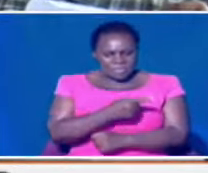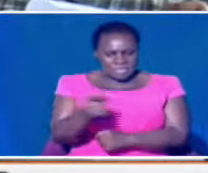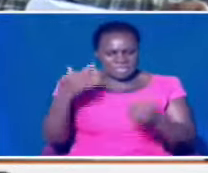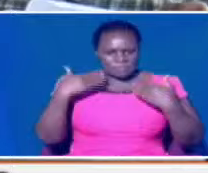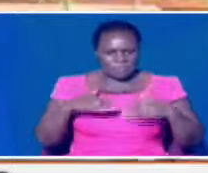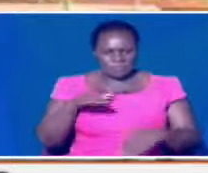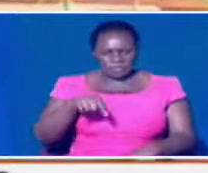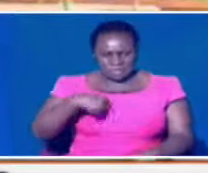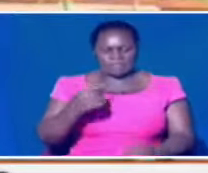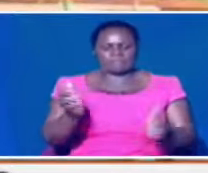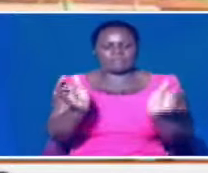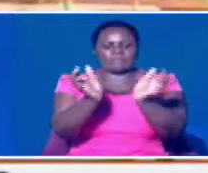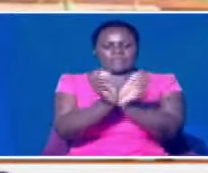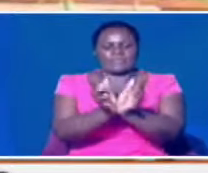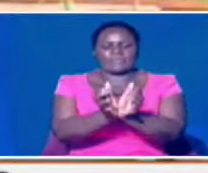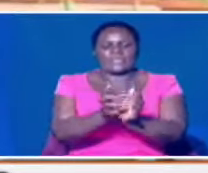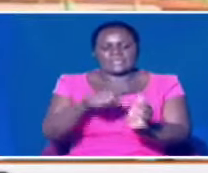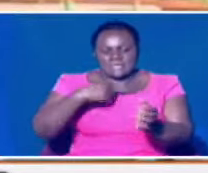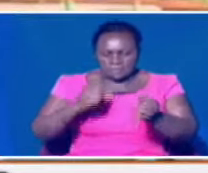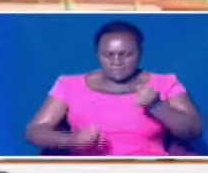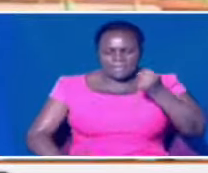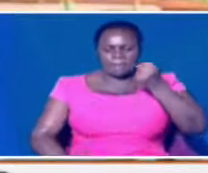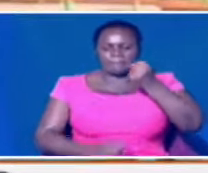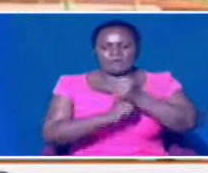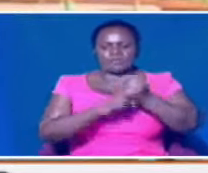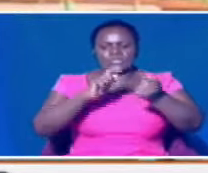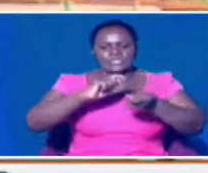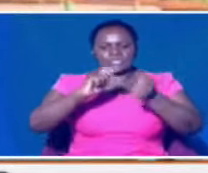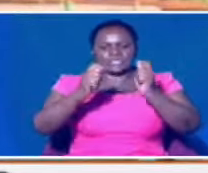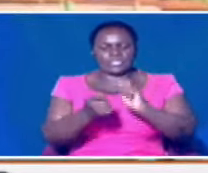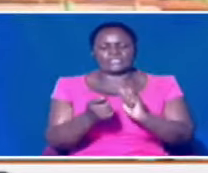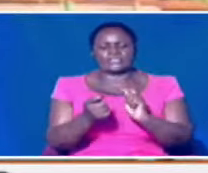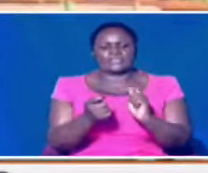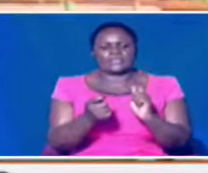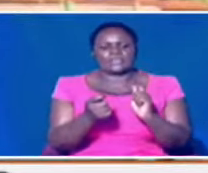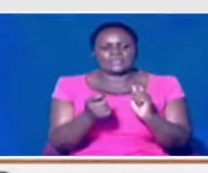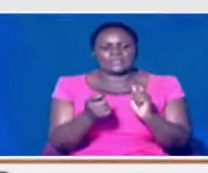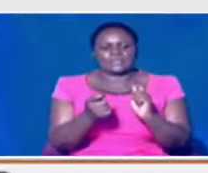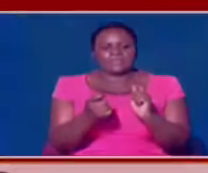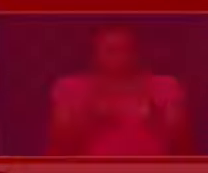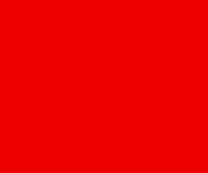people now who will be arrested. So we support these amendments.